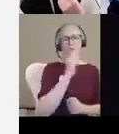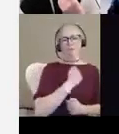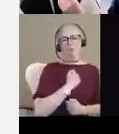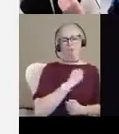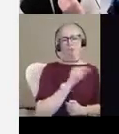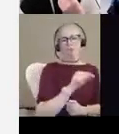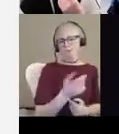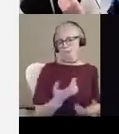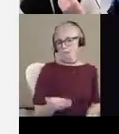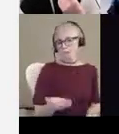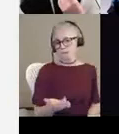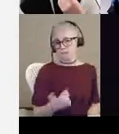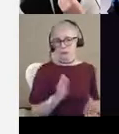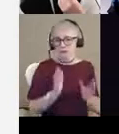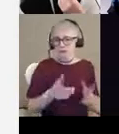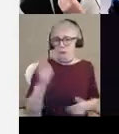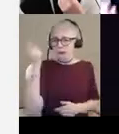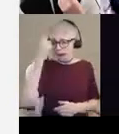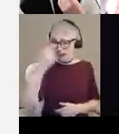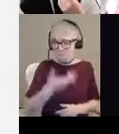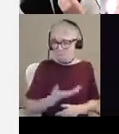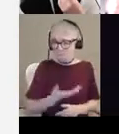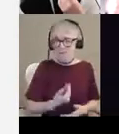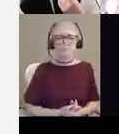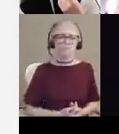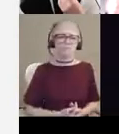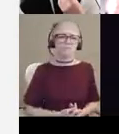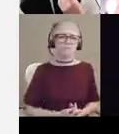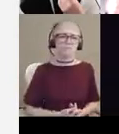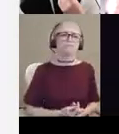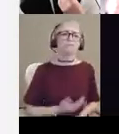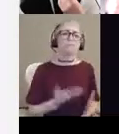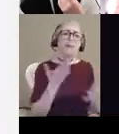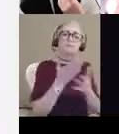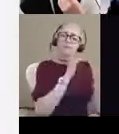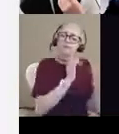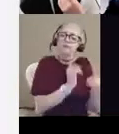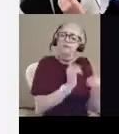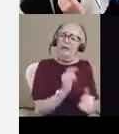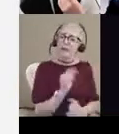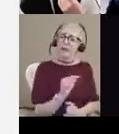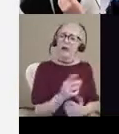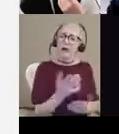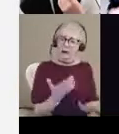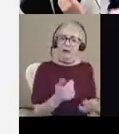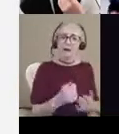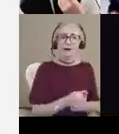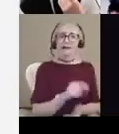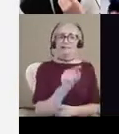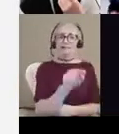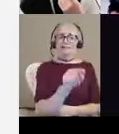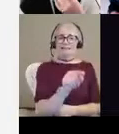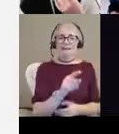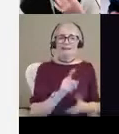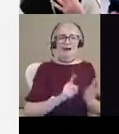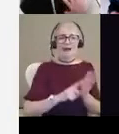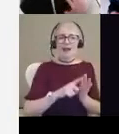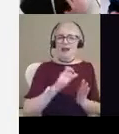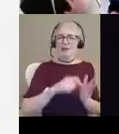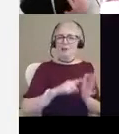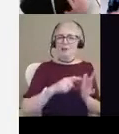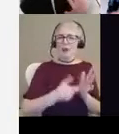too hard about accessibility. Another one is an accessibility checker. So the example on screen is from the Lectora authoring